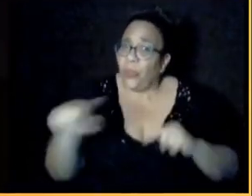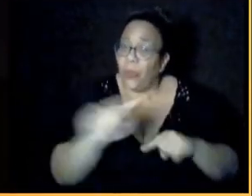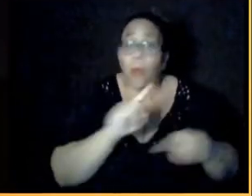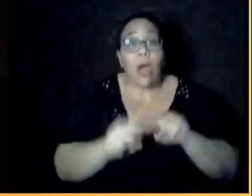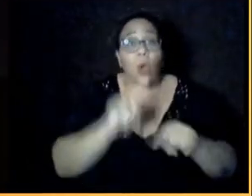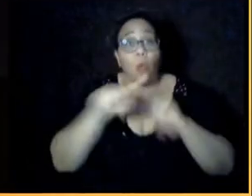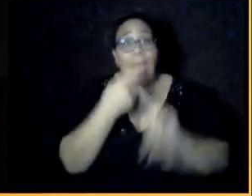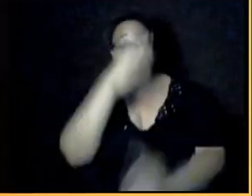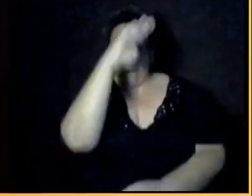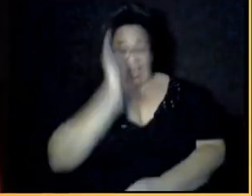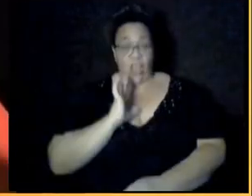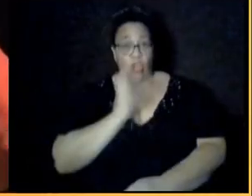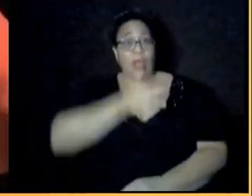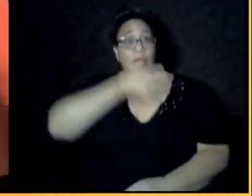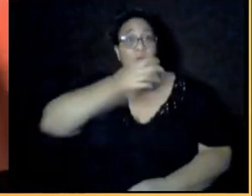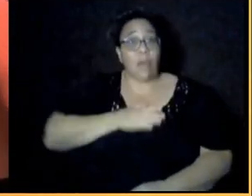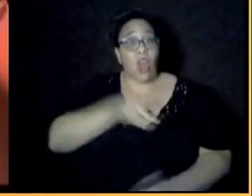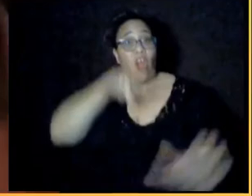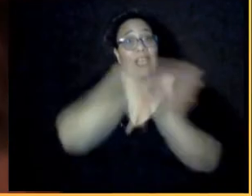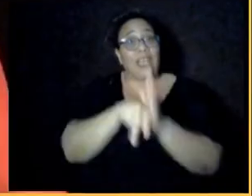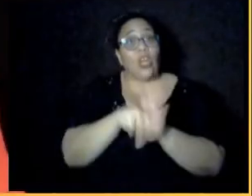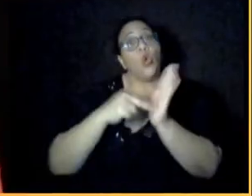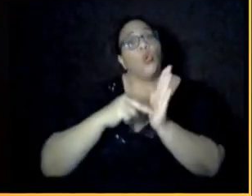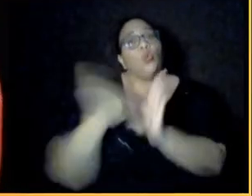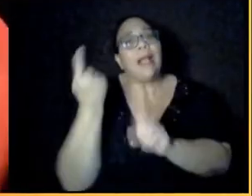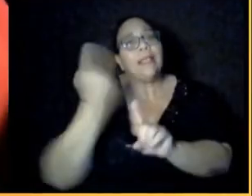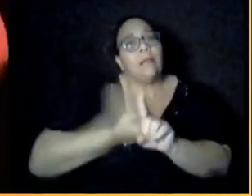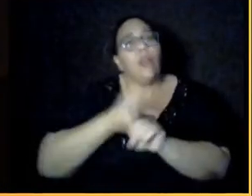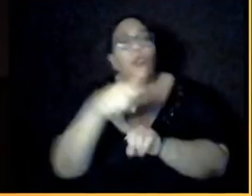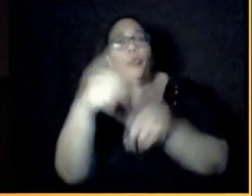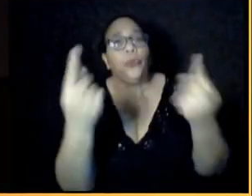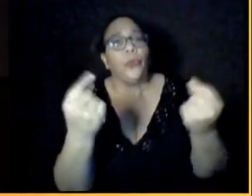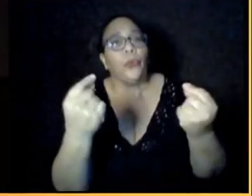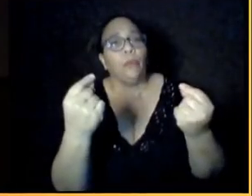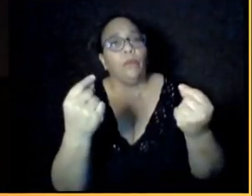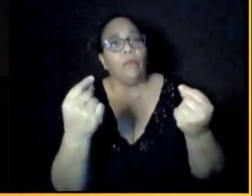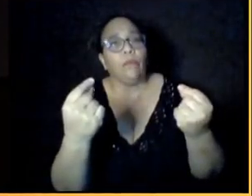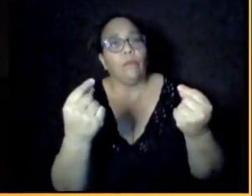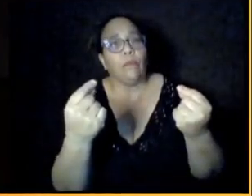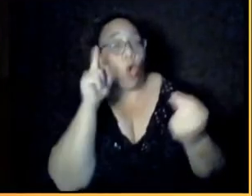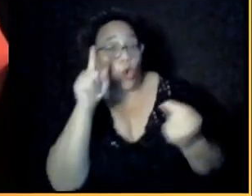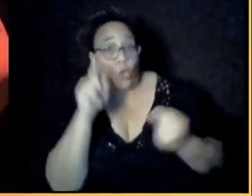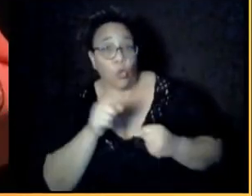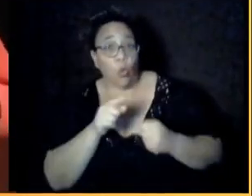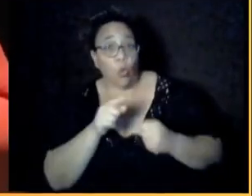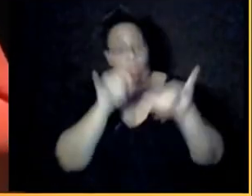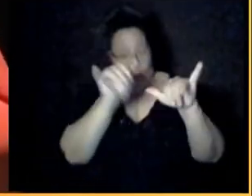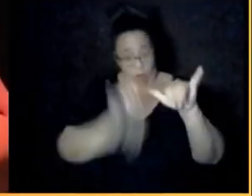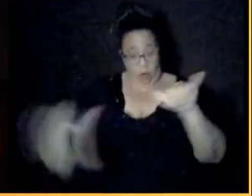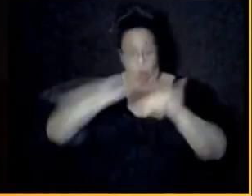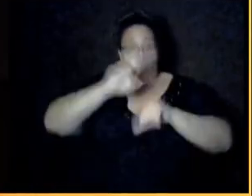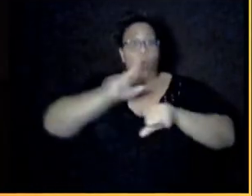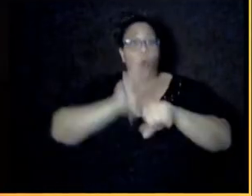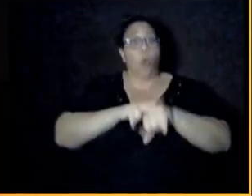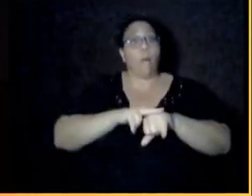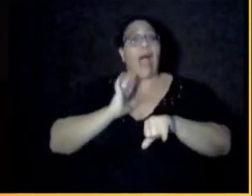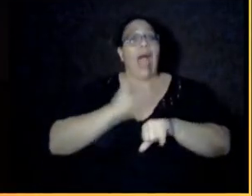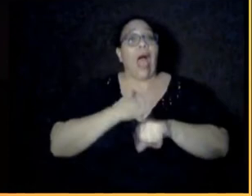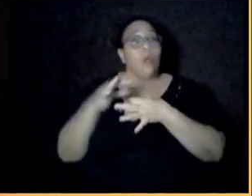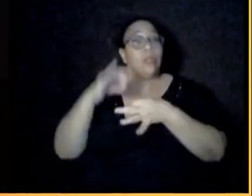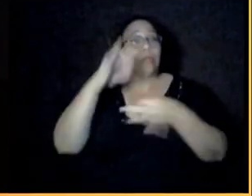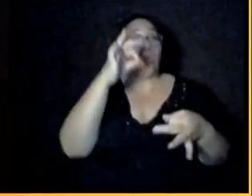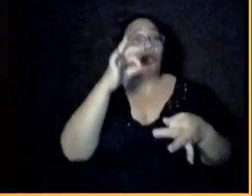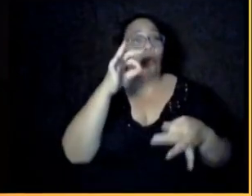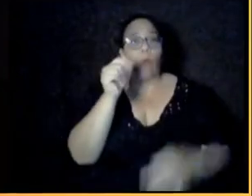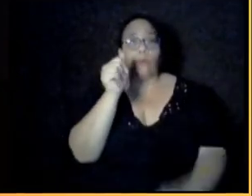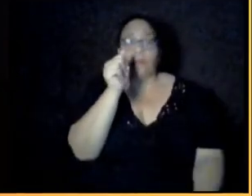women are being killed twice a month, what do you do? Do you normalize our spirits, or do you hush your lips in